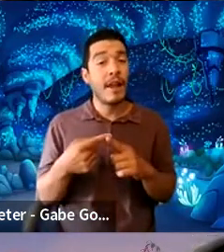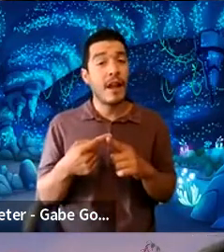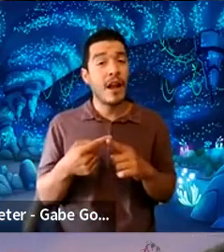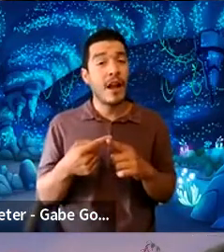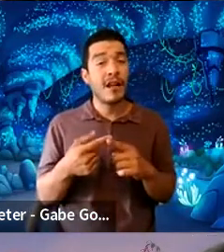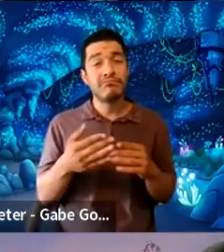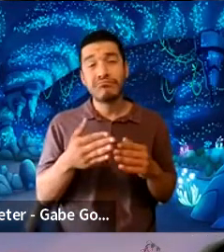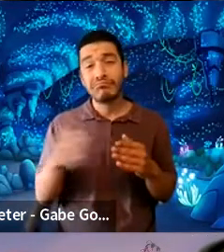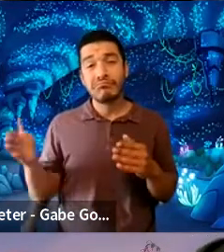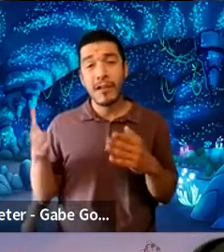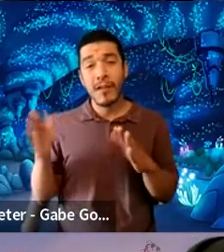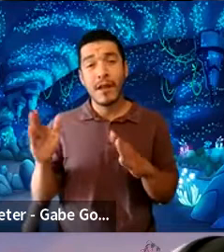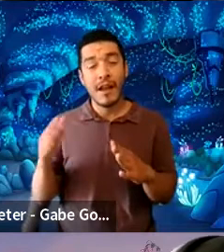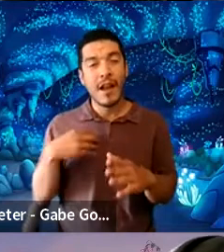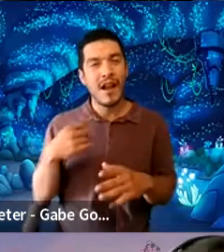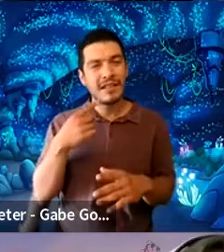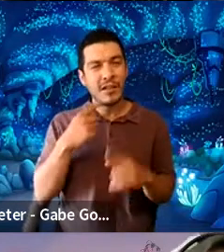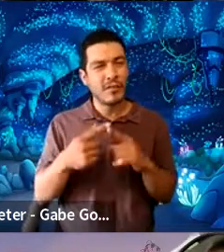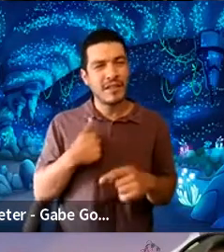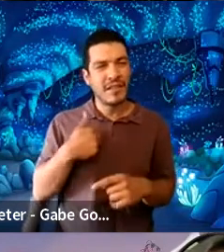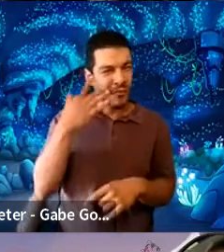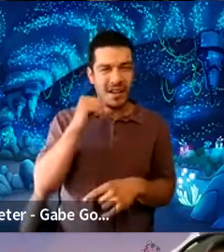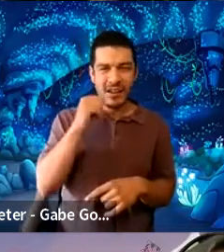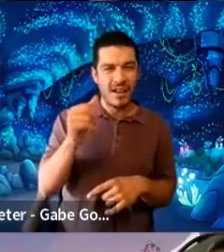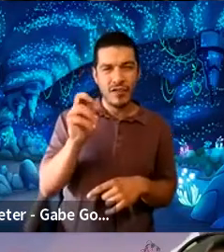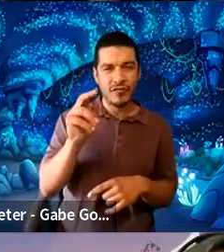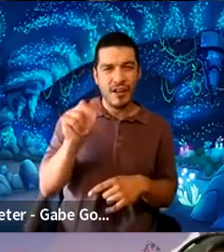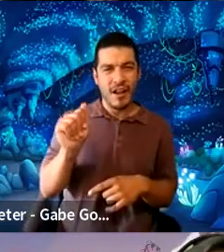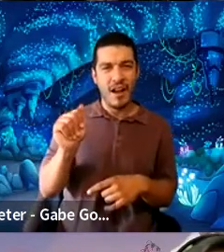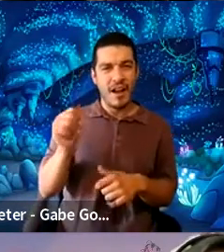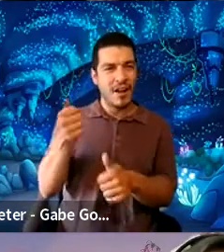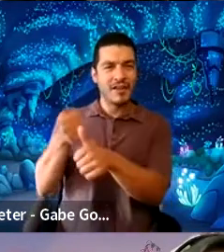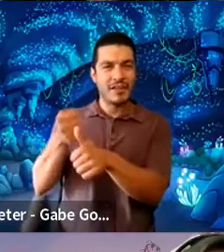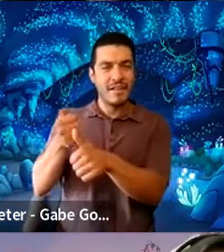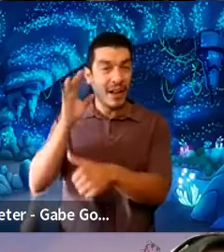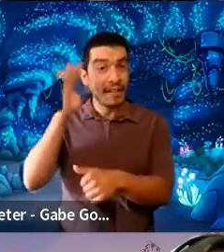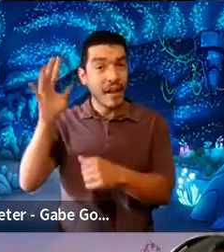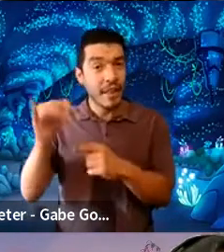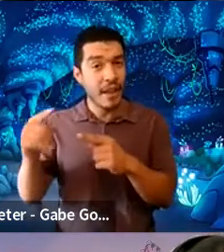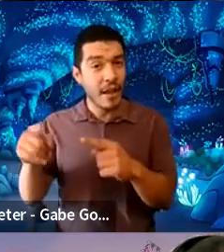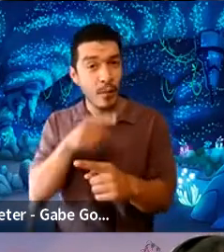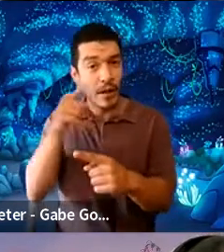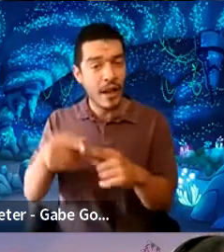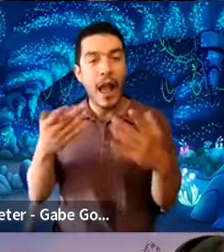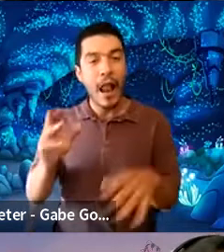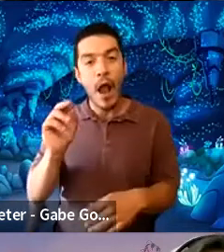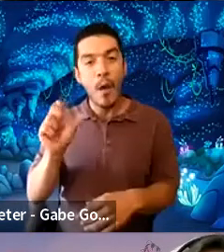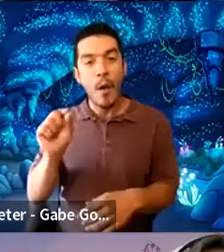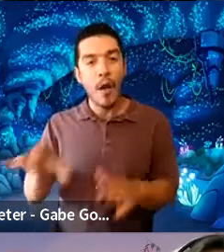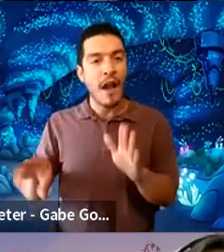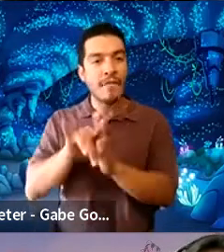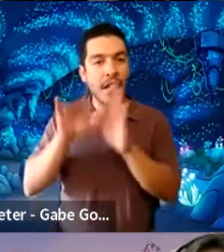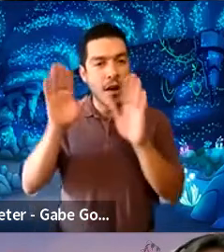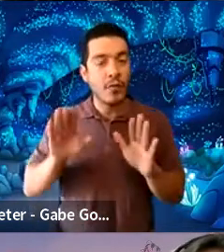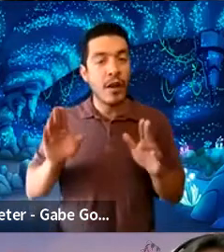way, we said to ourselves, well, why couldn't Eureka be the one who invented the wheel and let Rollo find a great use for